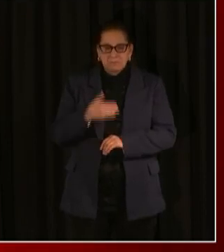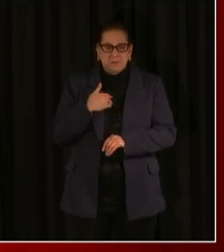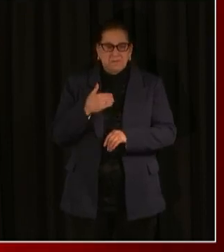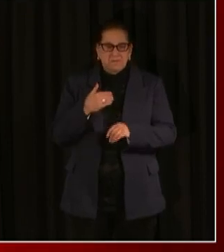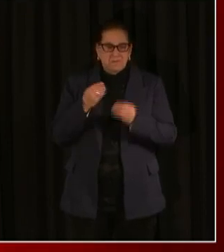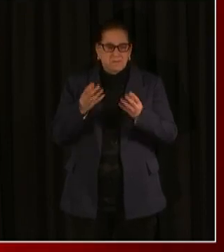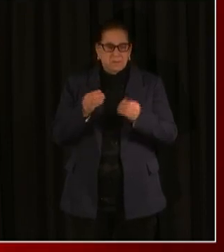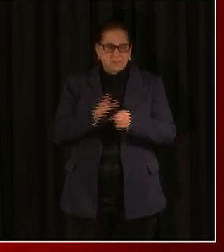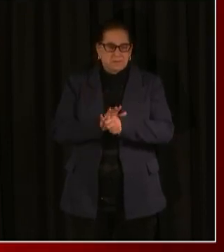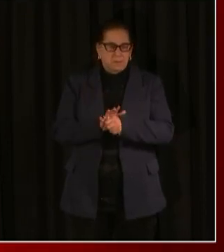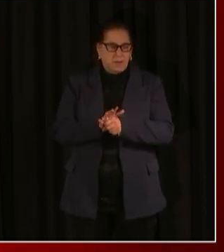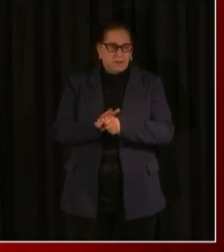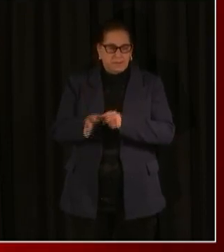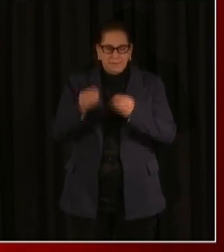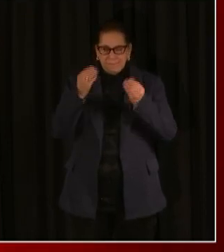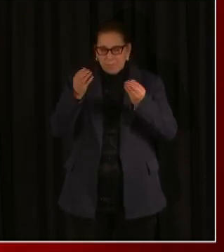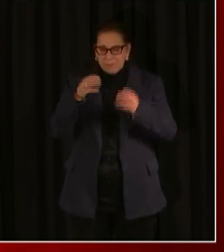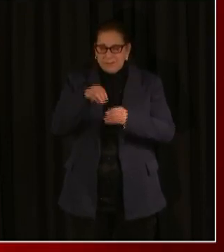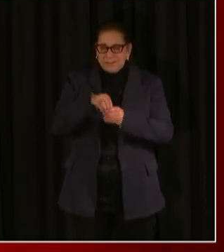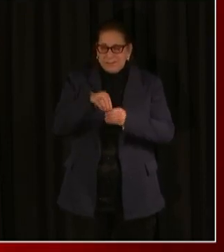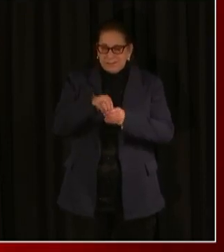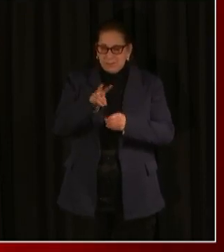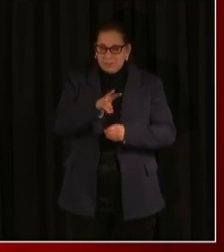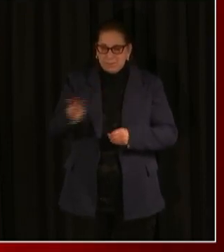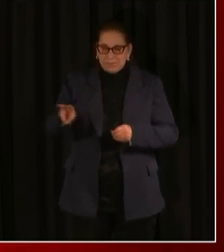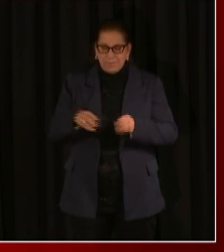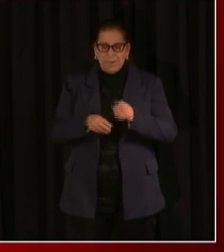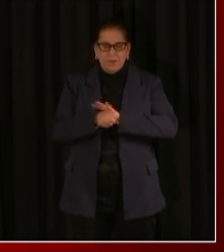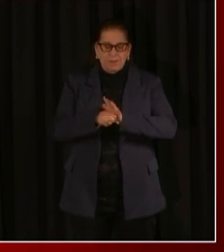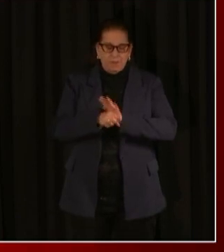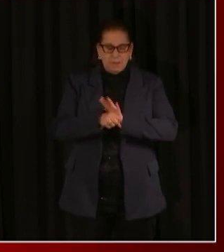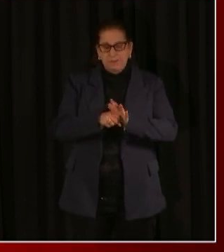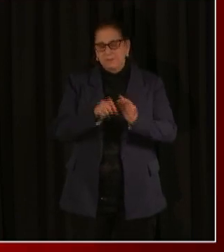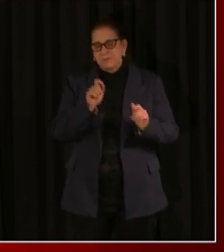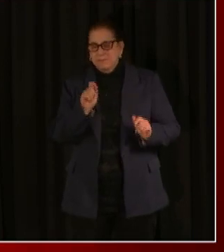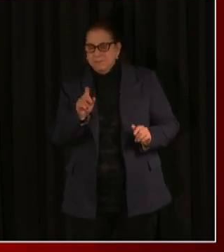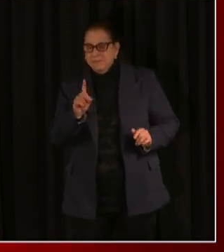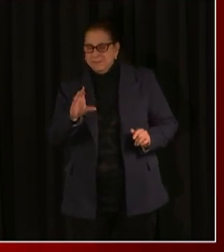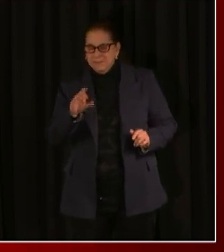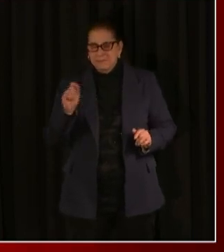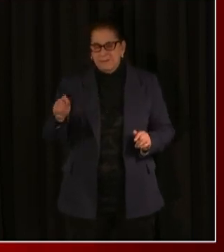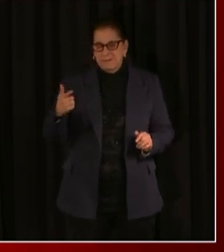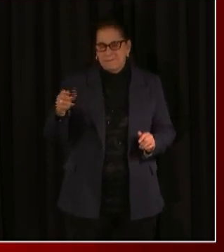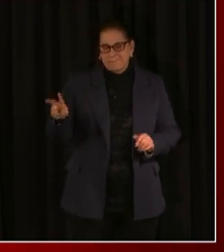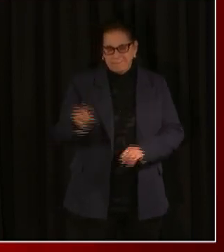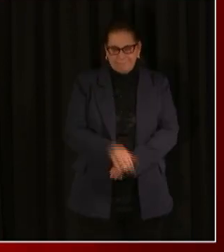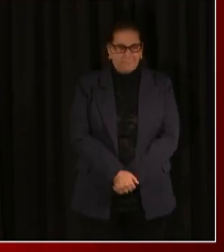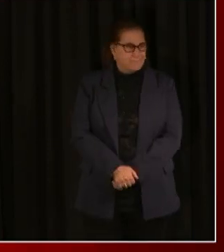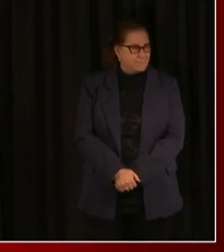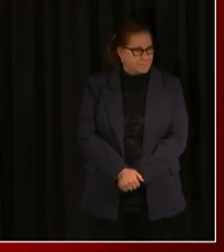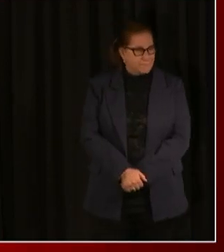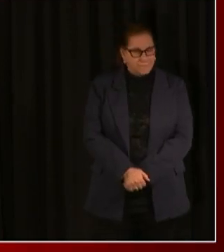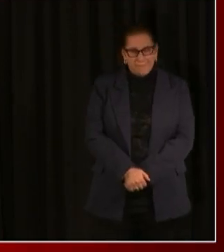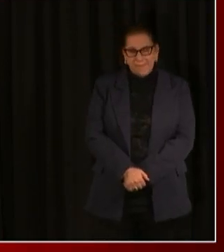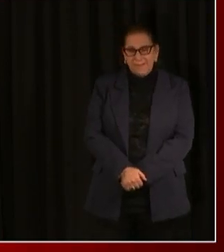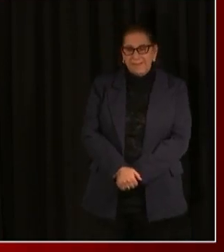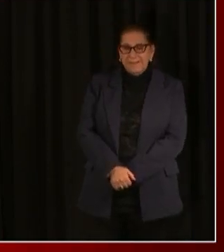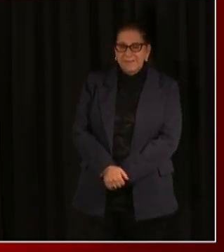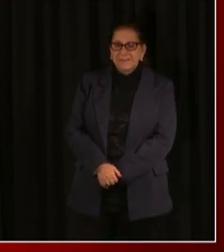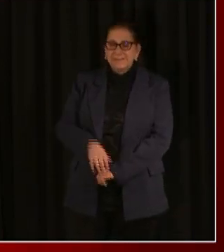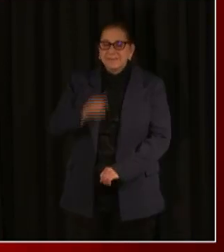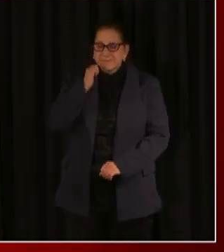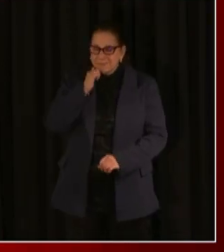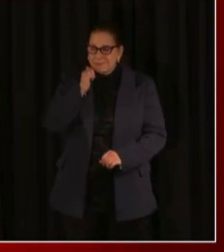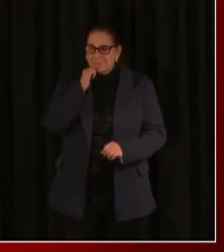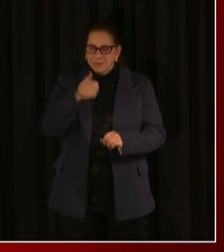at coronavirus.dc.gov /vaccinatedc. You can sign up to get updates and learn when the